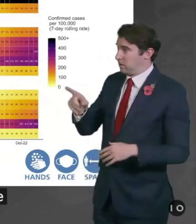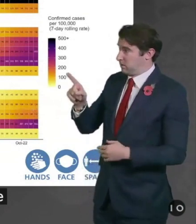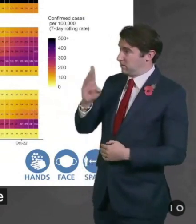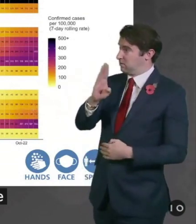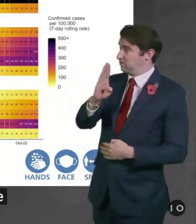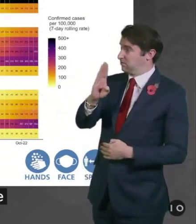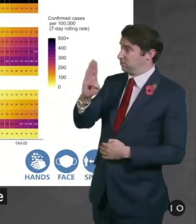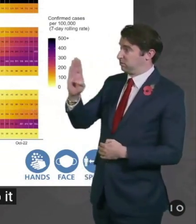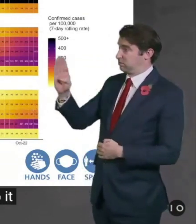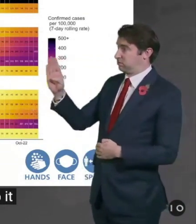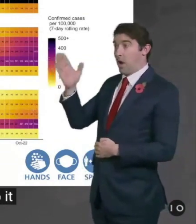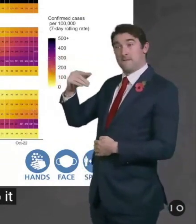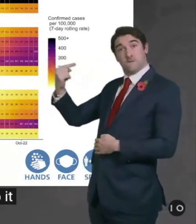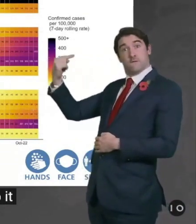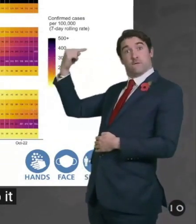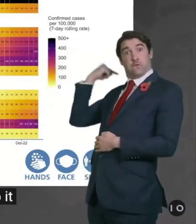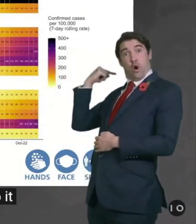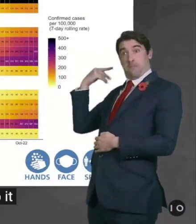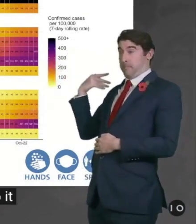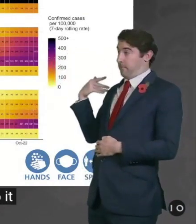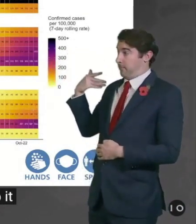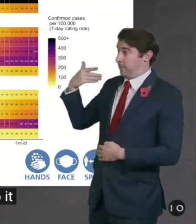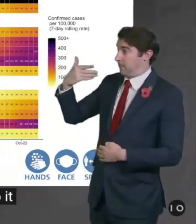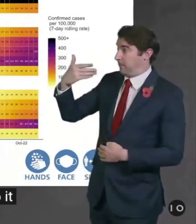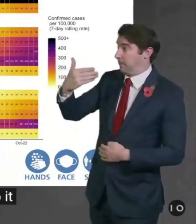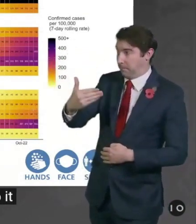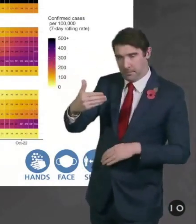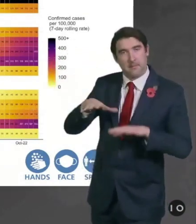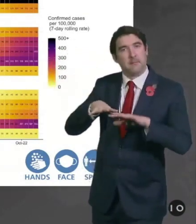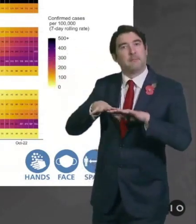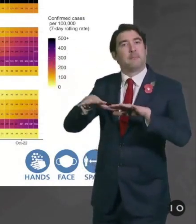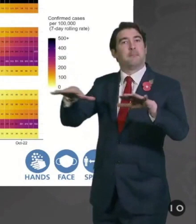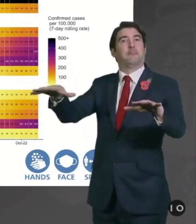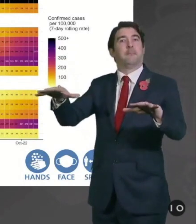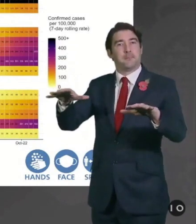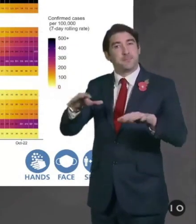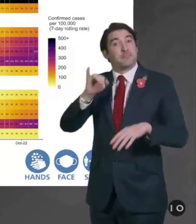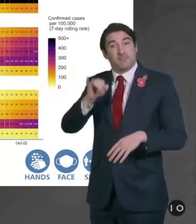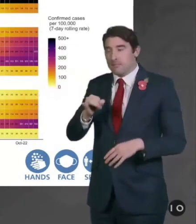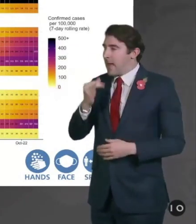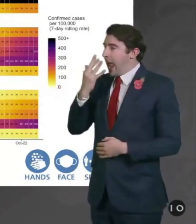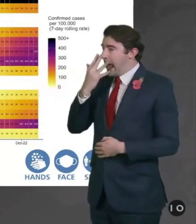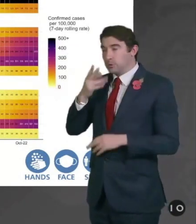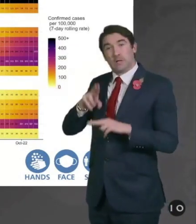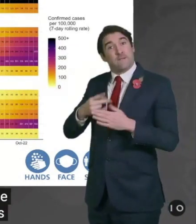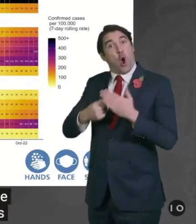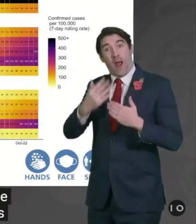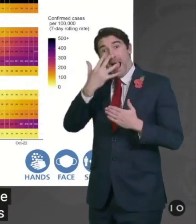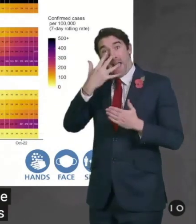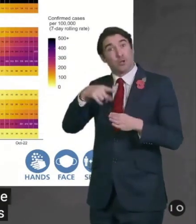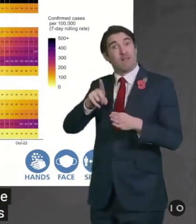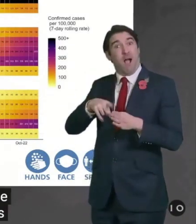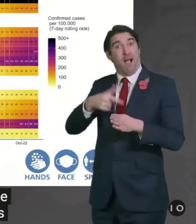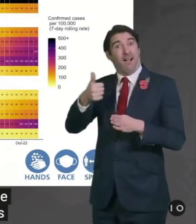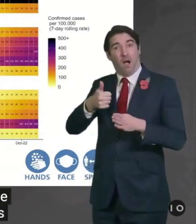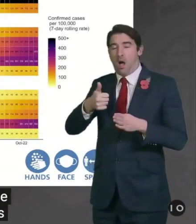the ages. So it doesn't remain constrained just to one age group. And the top line is beginning to darken in every